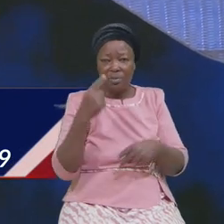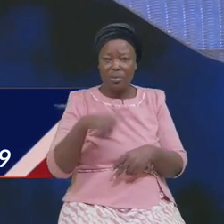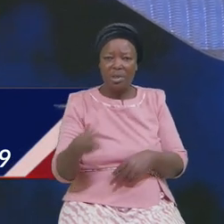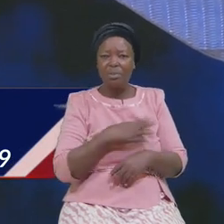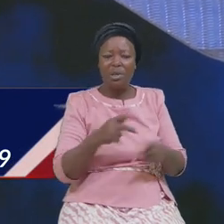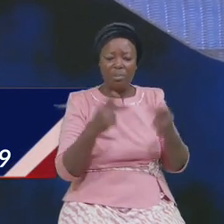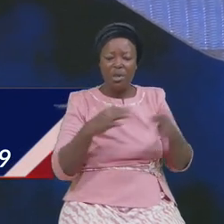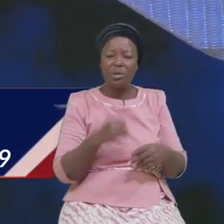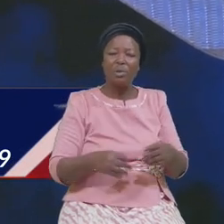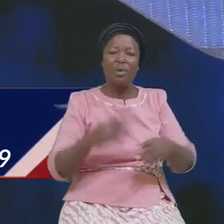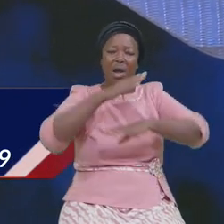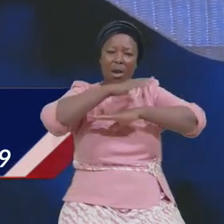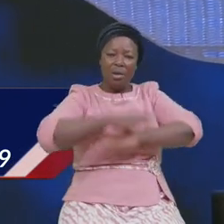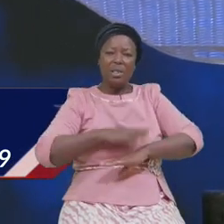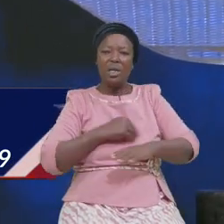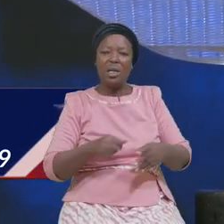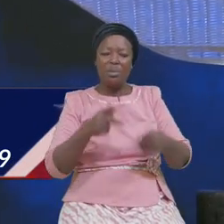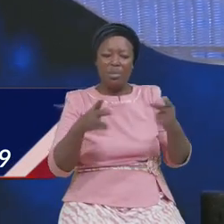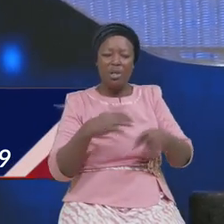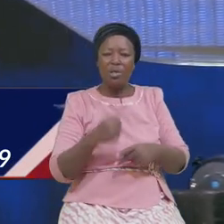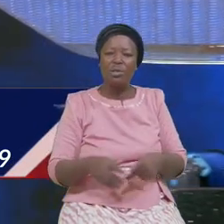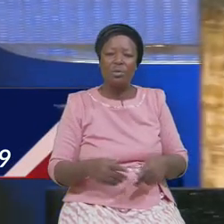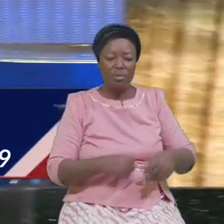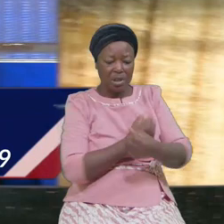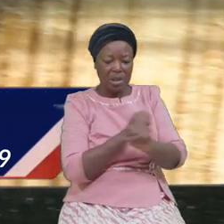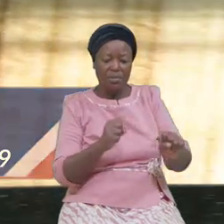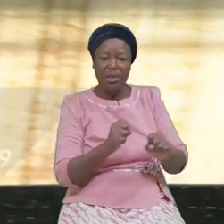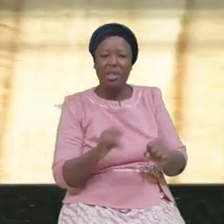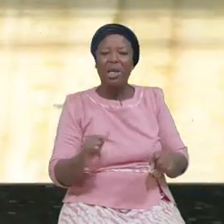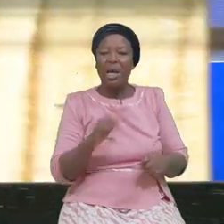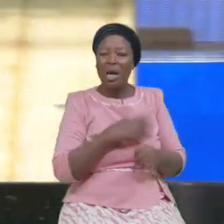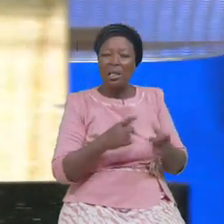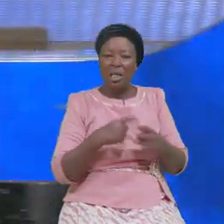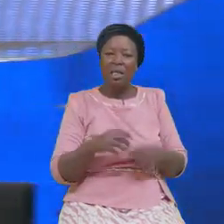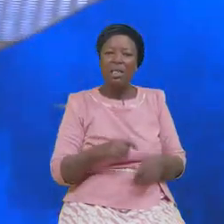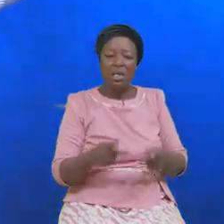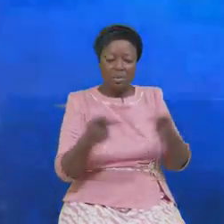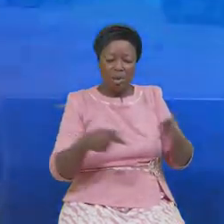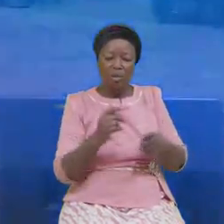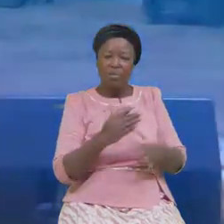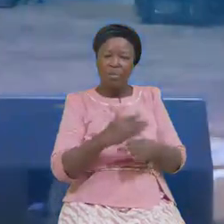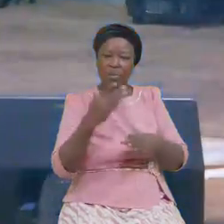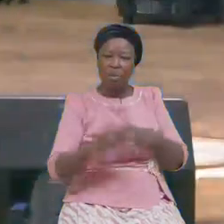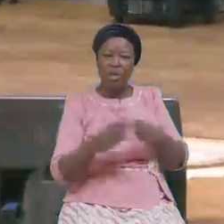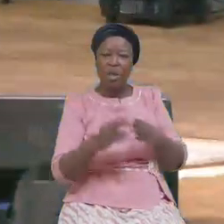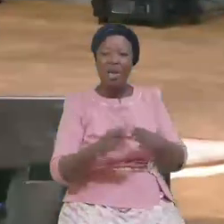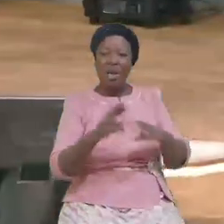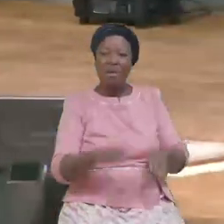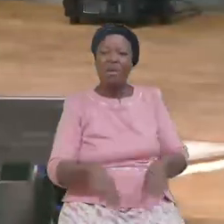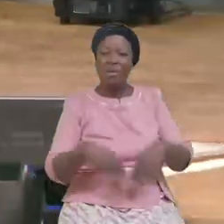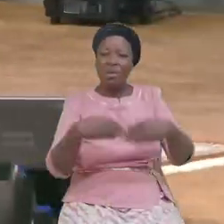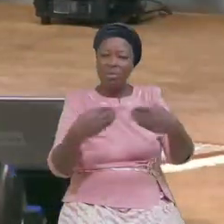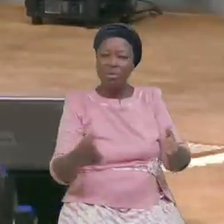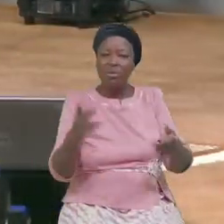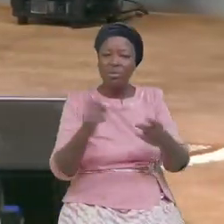rest, a place of refuge, a place of total restoration to what God had